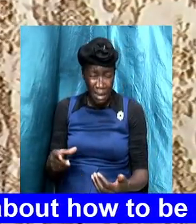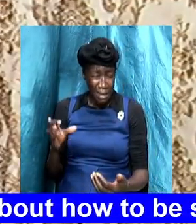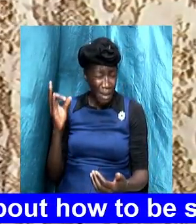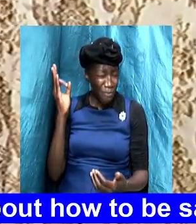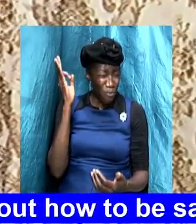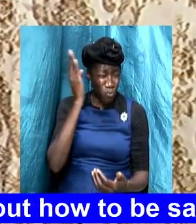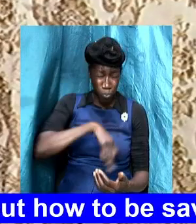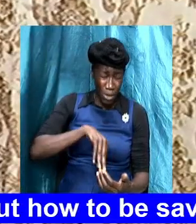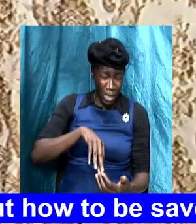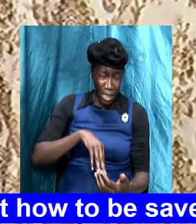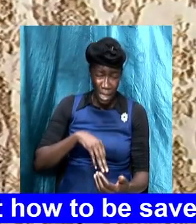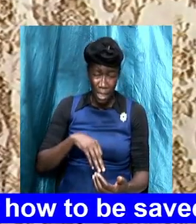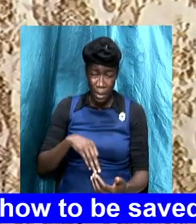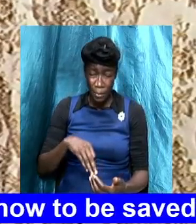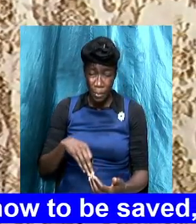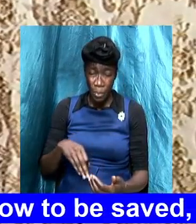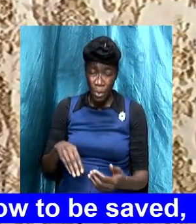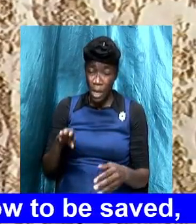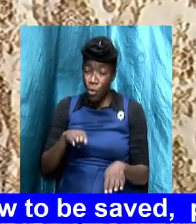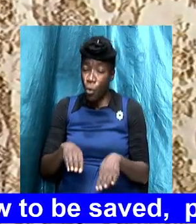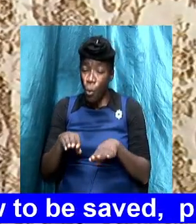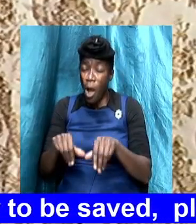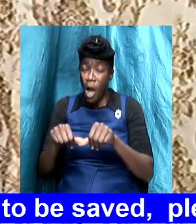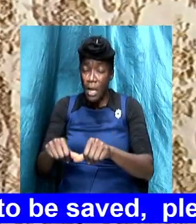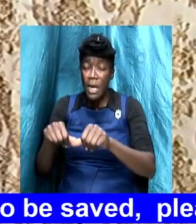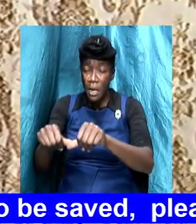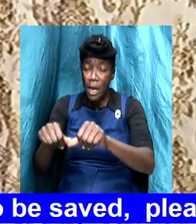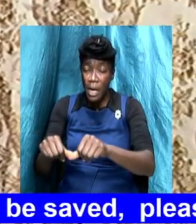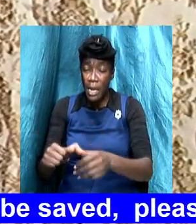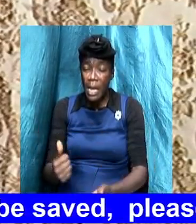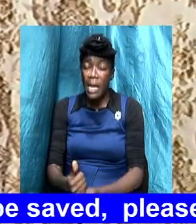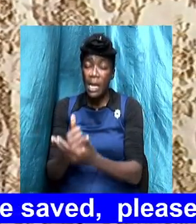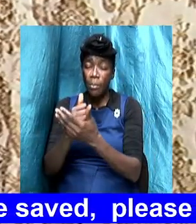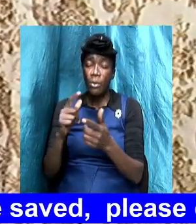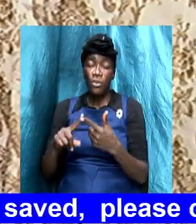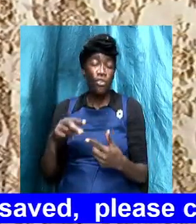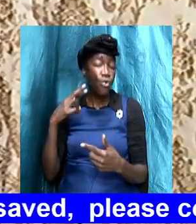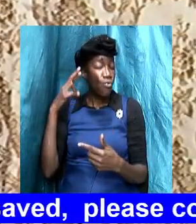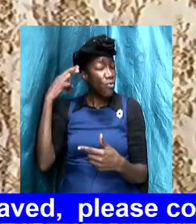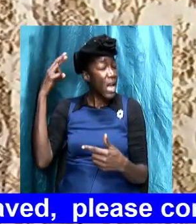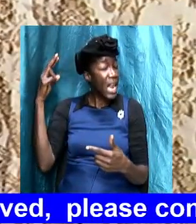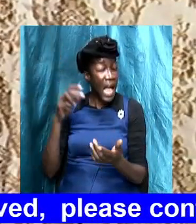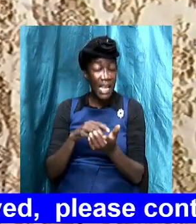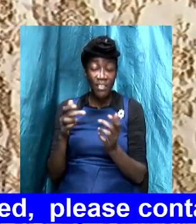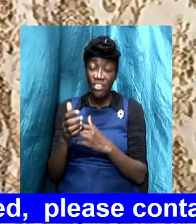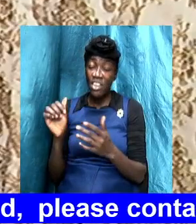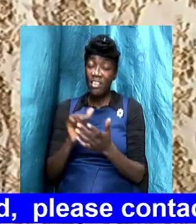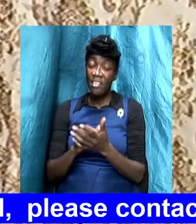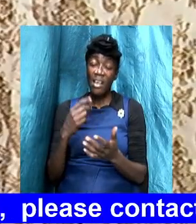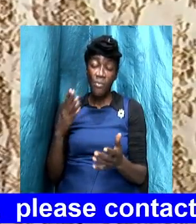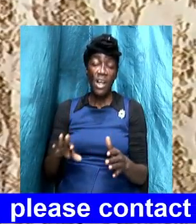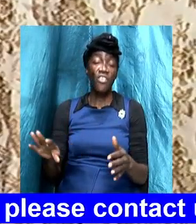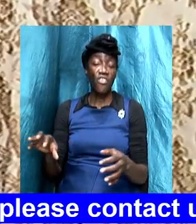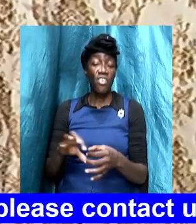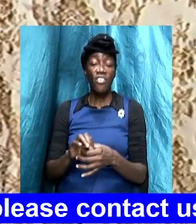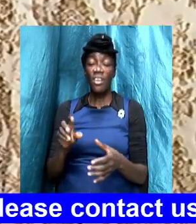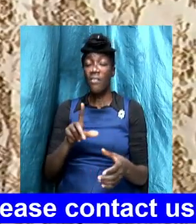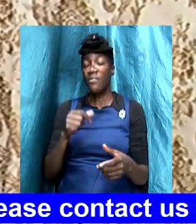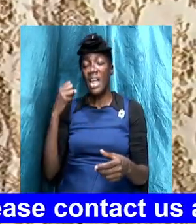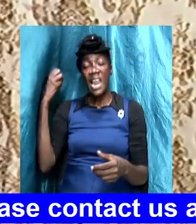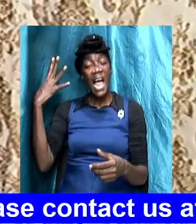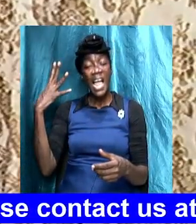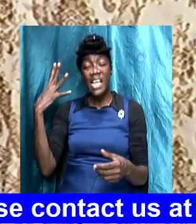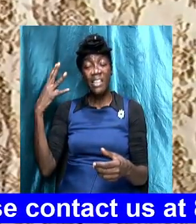fierce. And you go on and on. But help us to realize, Jesus, that we are children of the light. And